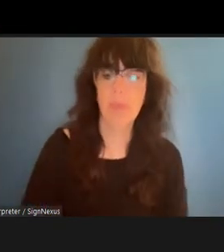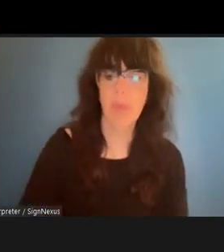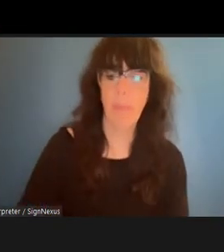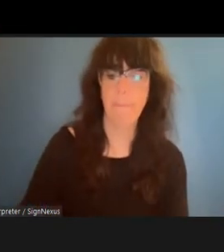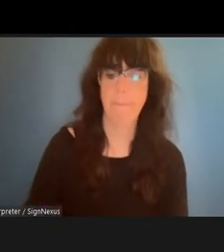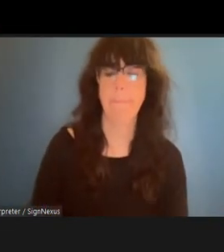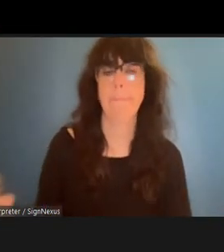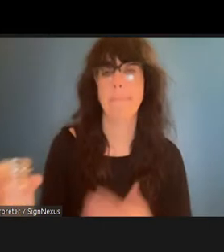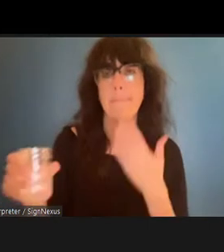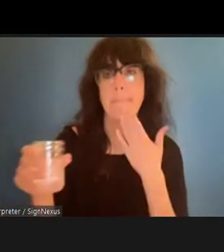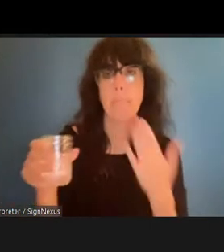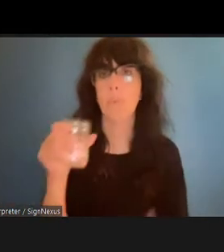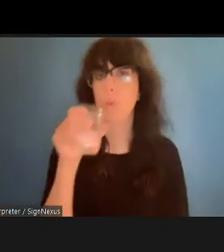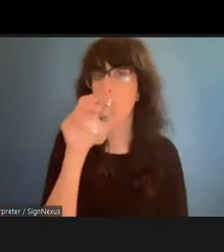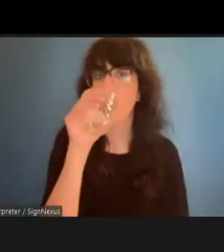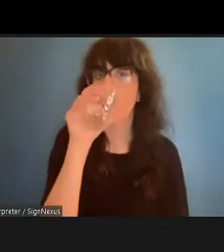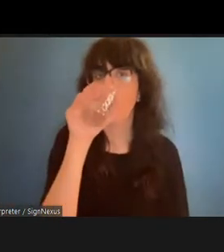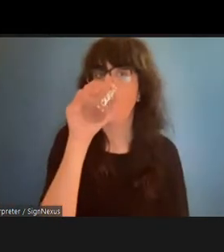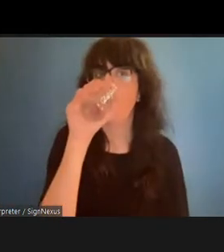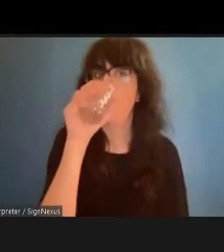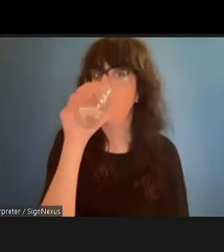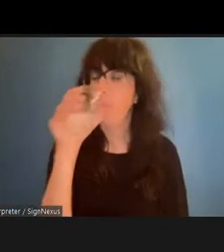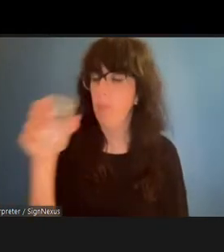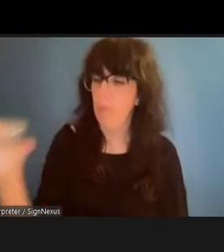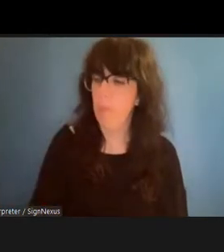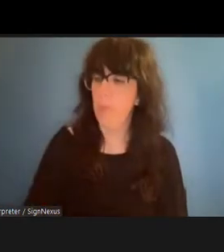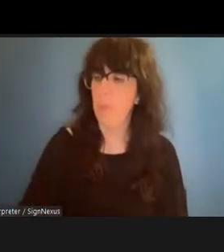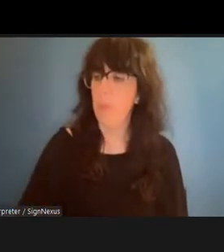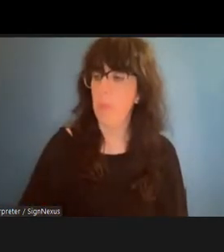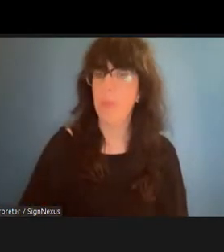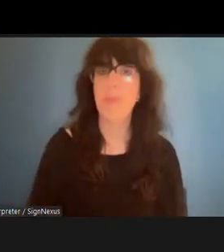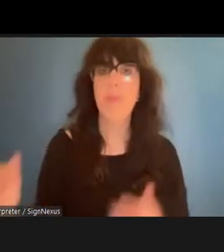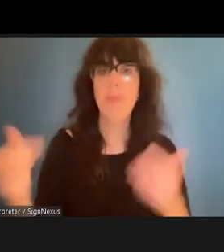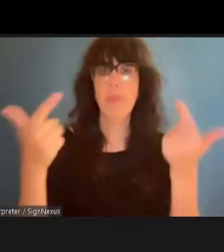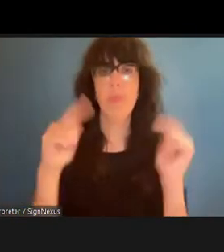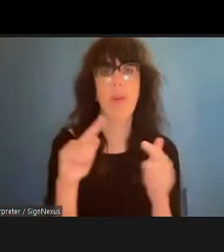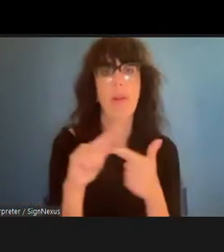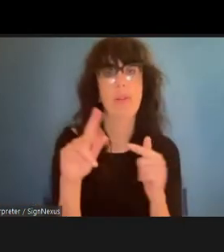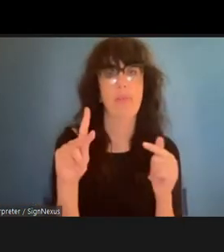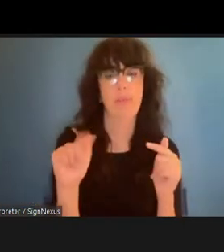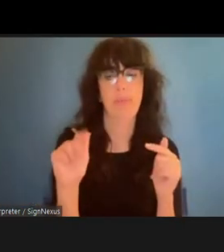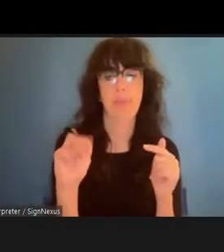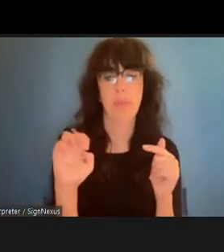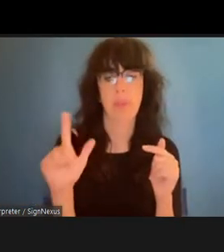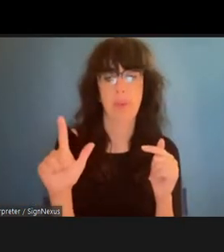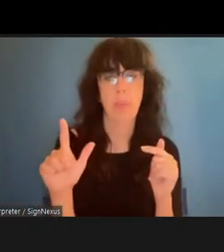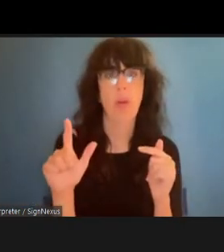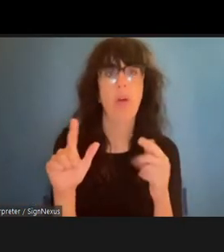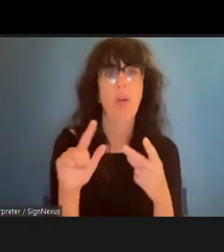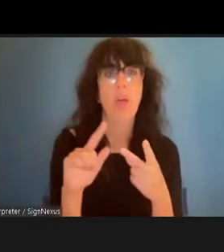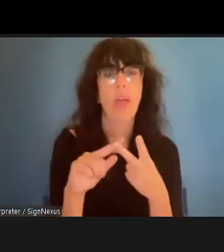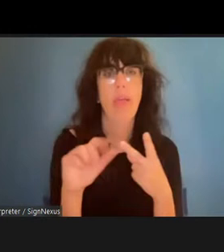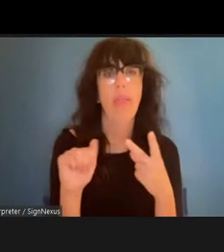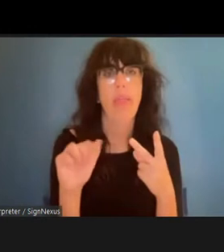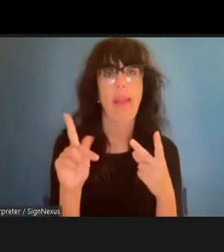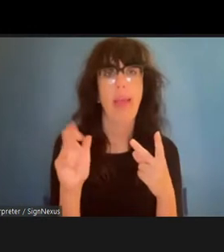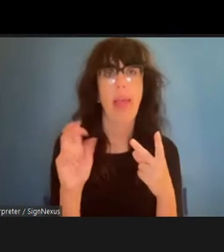you the next speaker is kamal sarwar followed by adam phillips